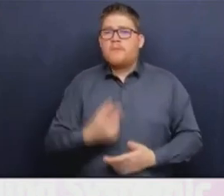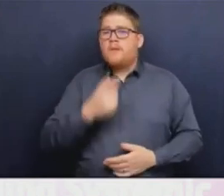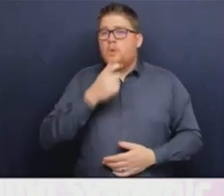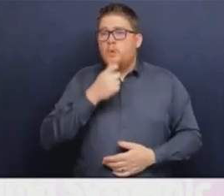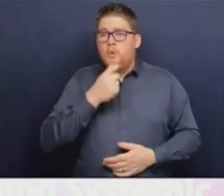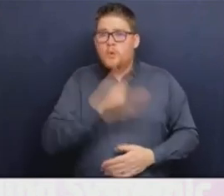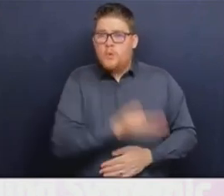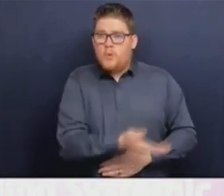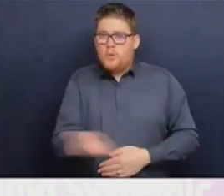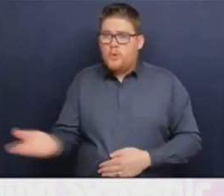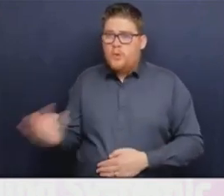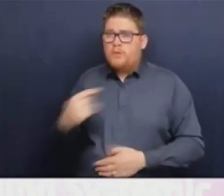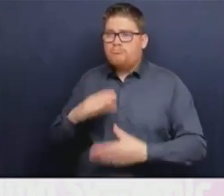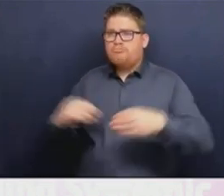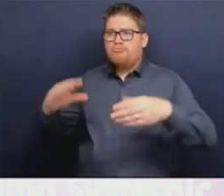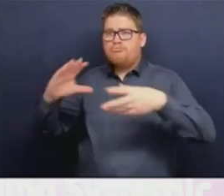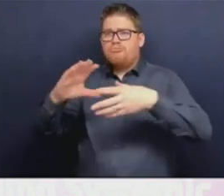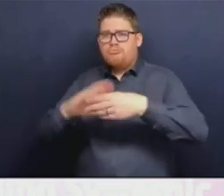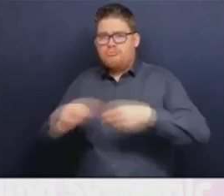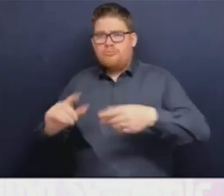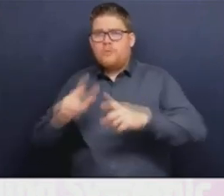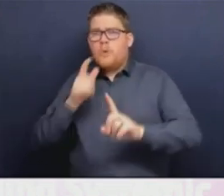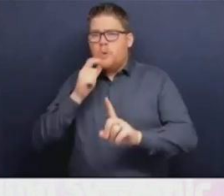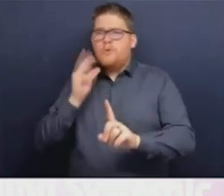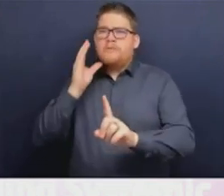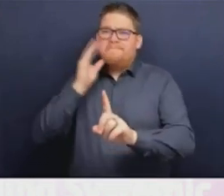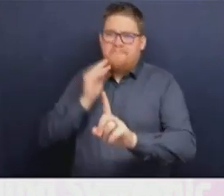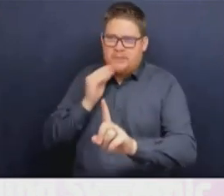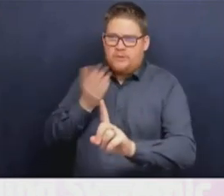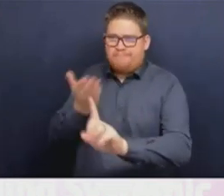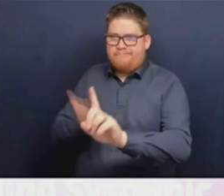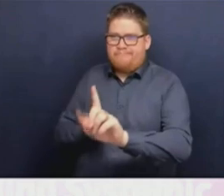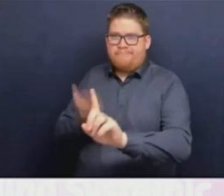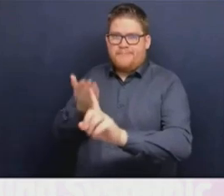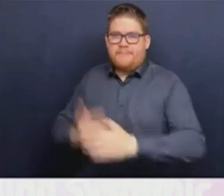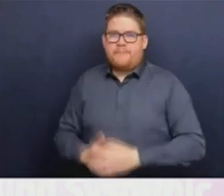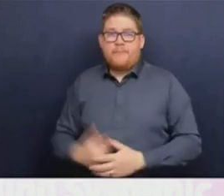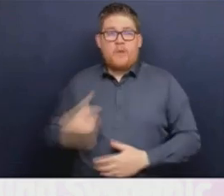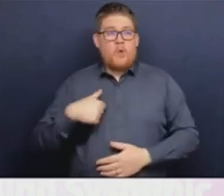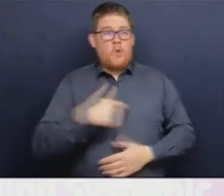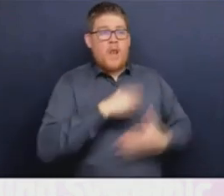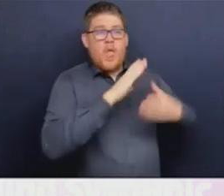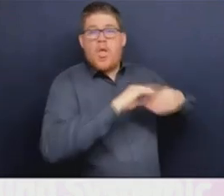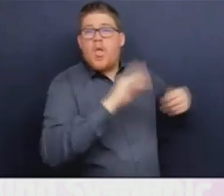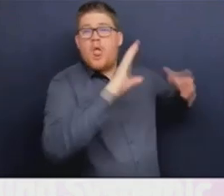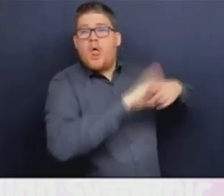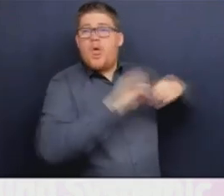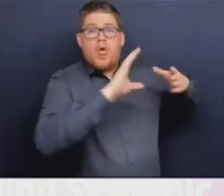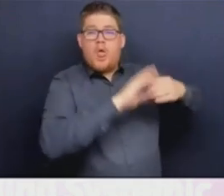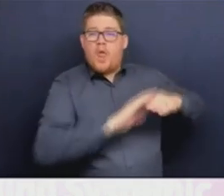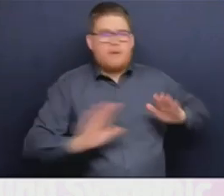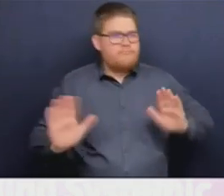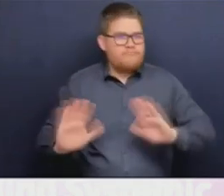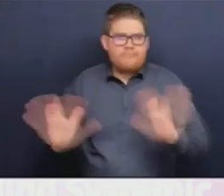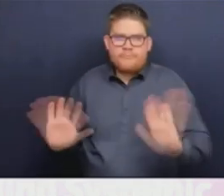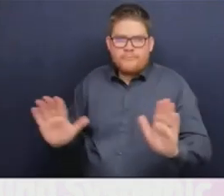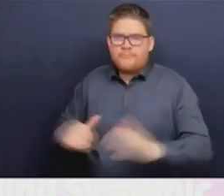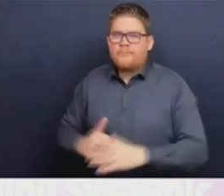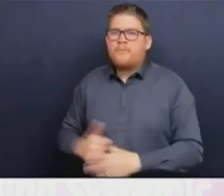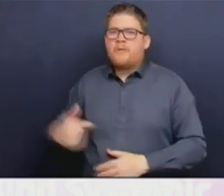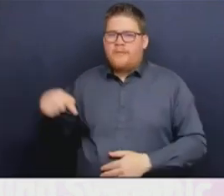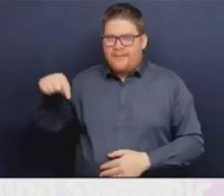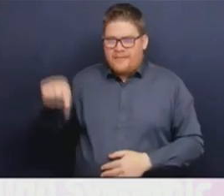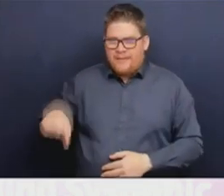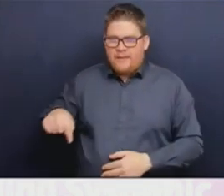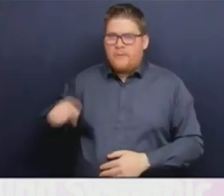together a similarly historic and museum-based solutions to the various communities that make up our